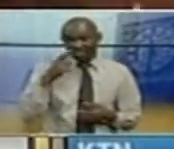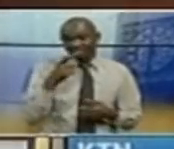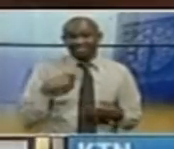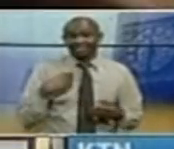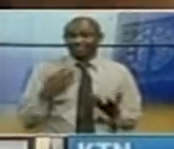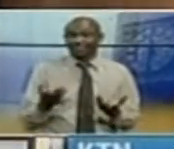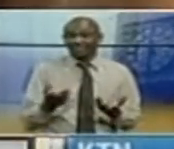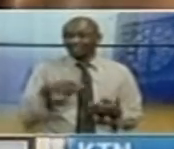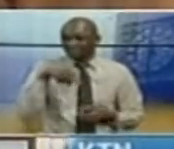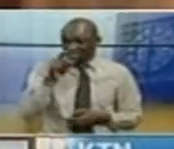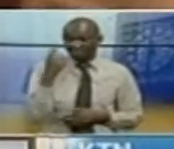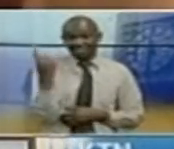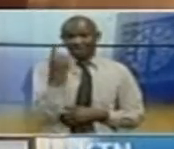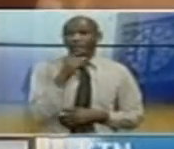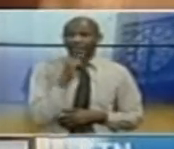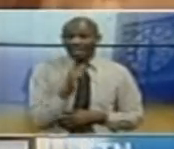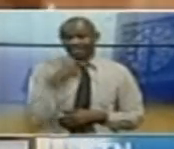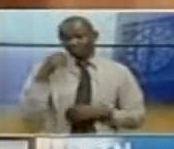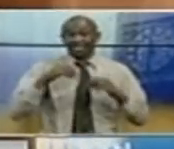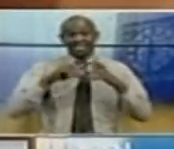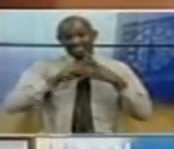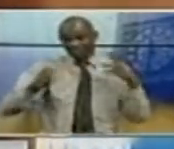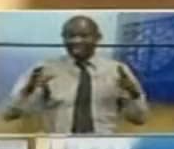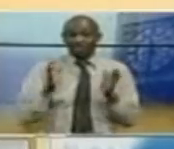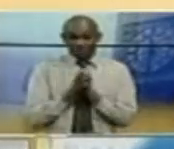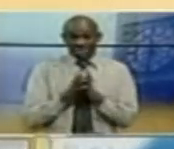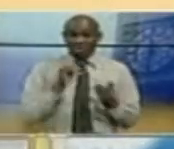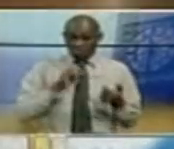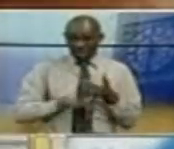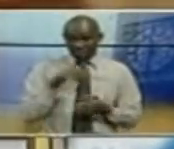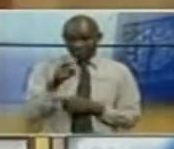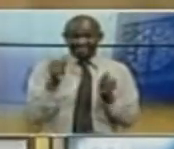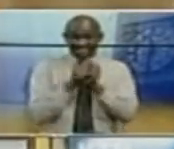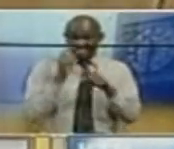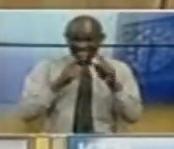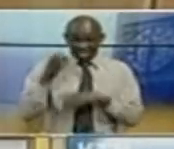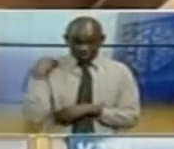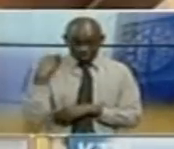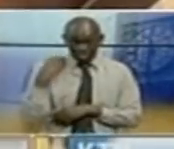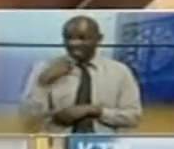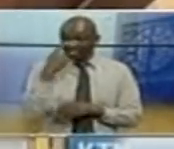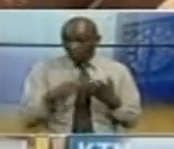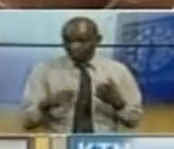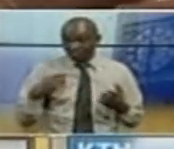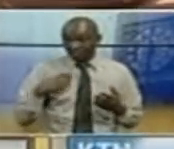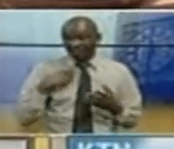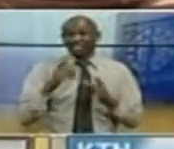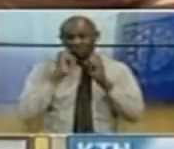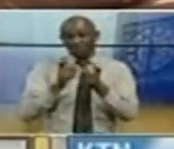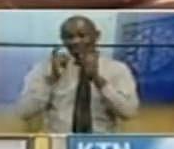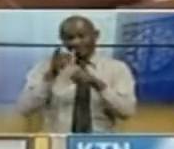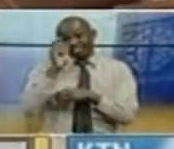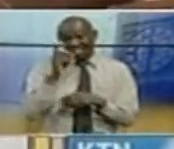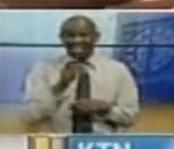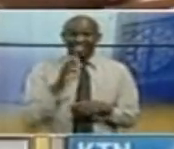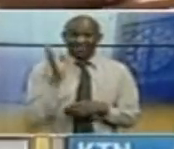problem. He is a single man, having separated from his wife 10 years ago. The once glittery trophies, now